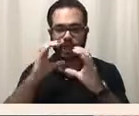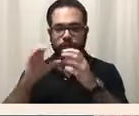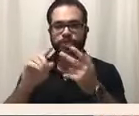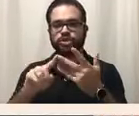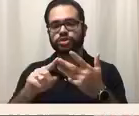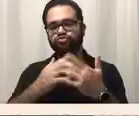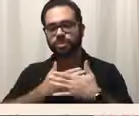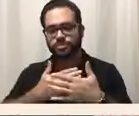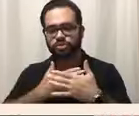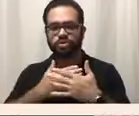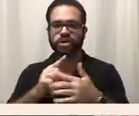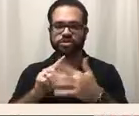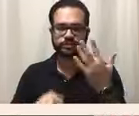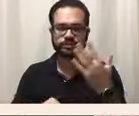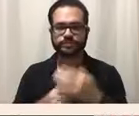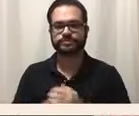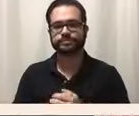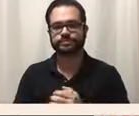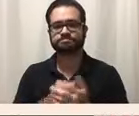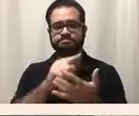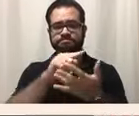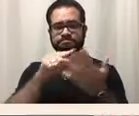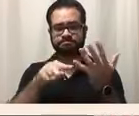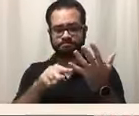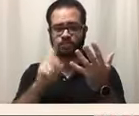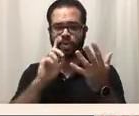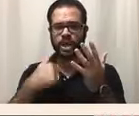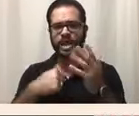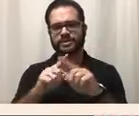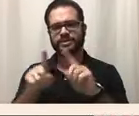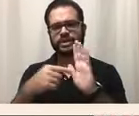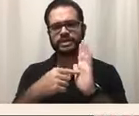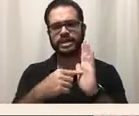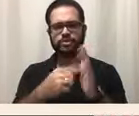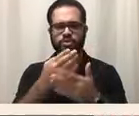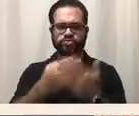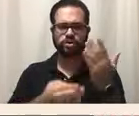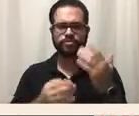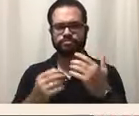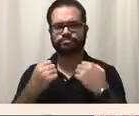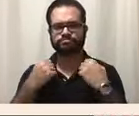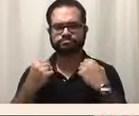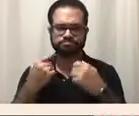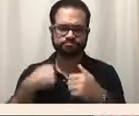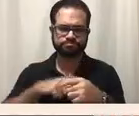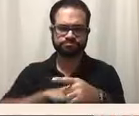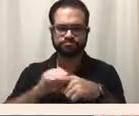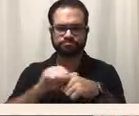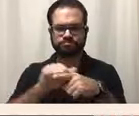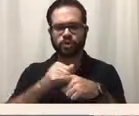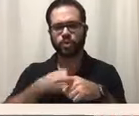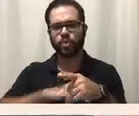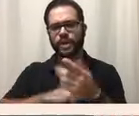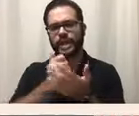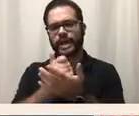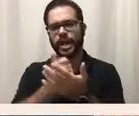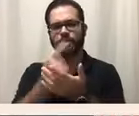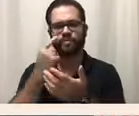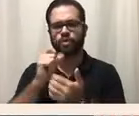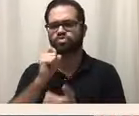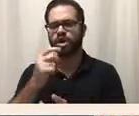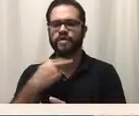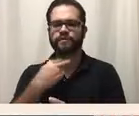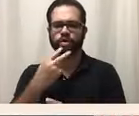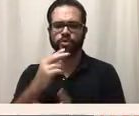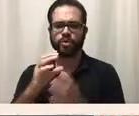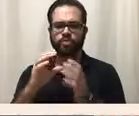The following clips will give you some examples of some of the exercises we use to help a nonverbal client learn to communicate with his